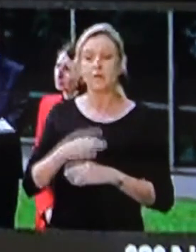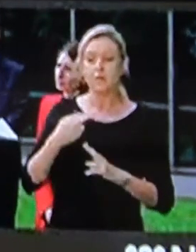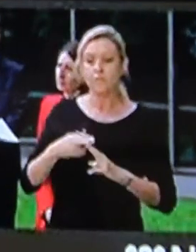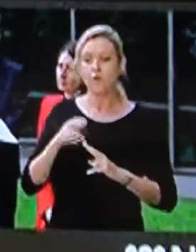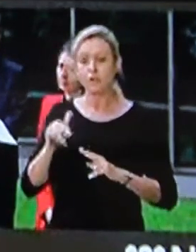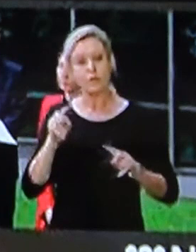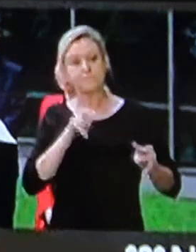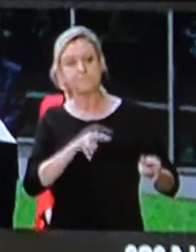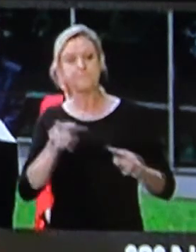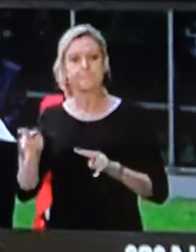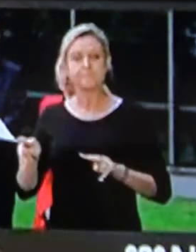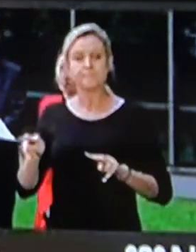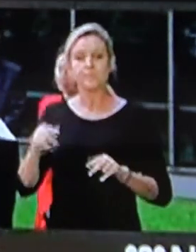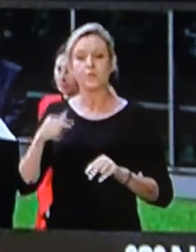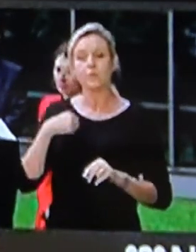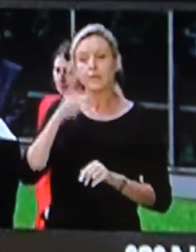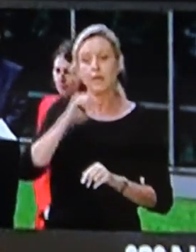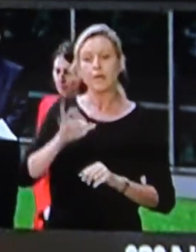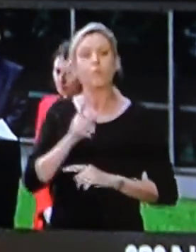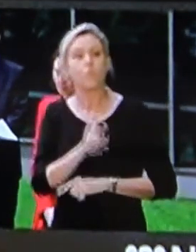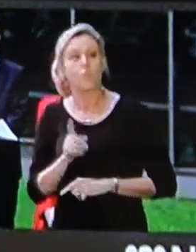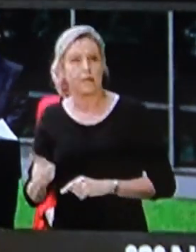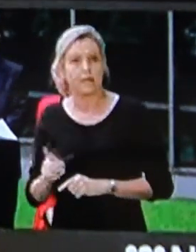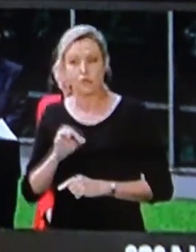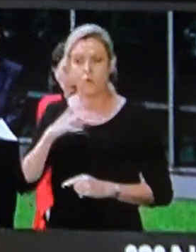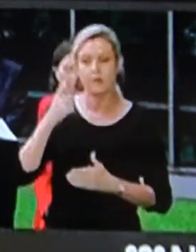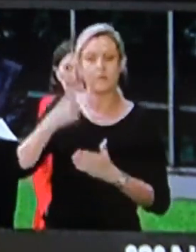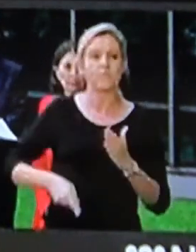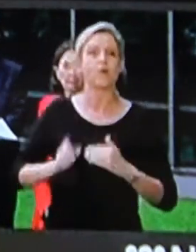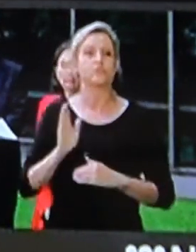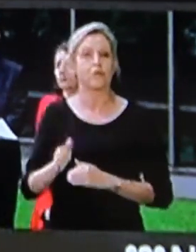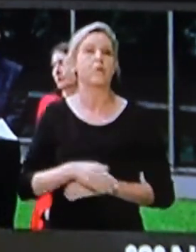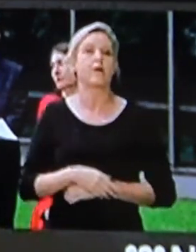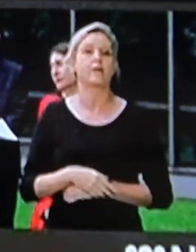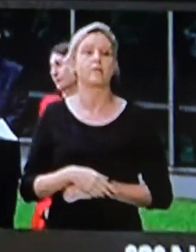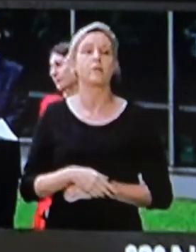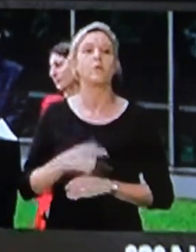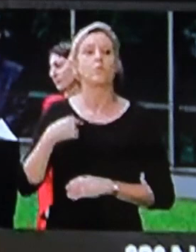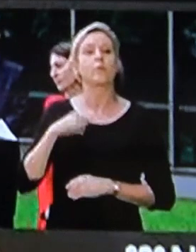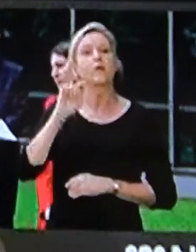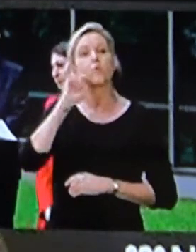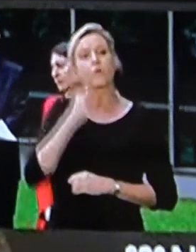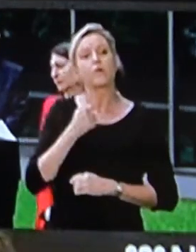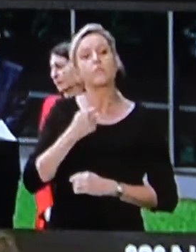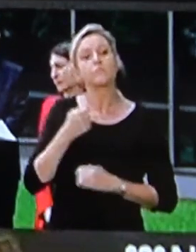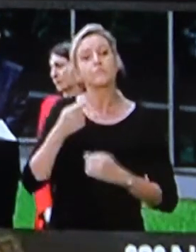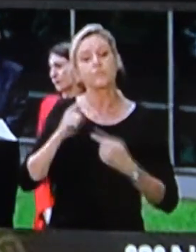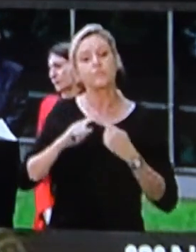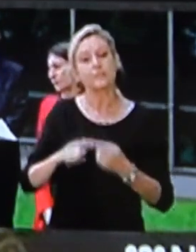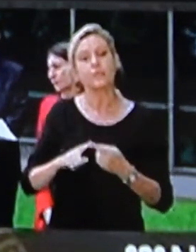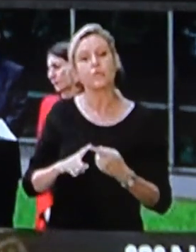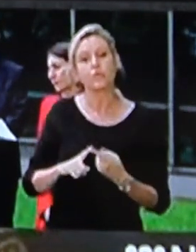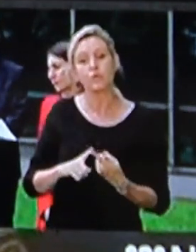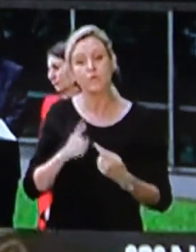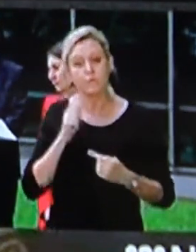before. Our power of discretion is one of our most powerful powers, and we'll continue to use that. I'm not suggesting we